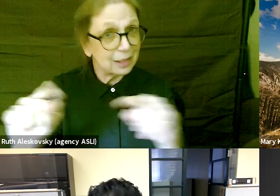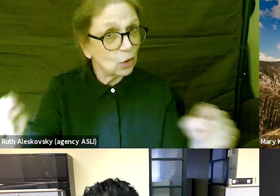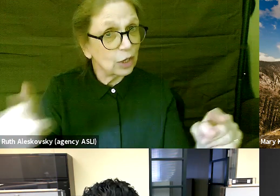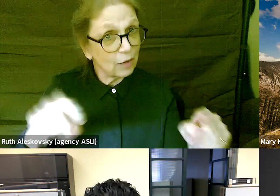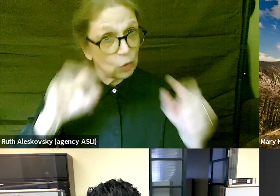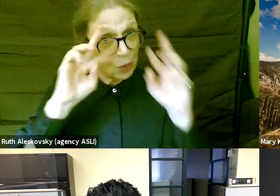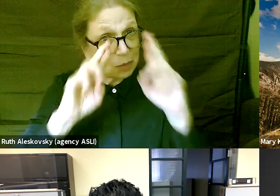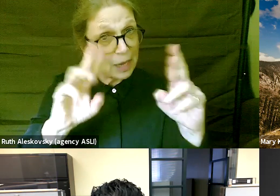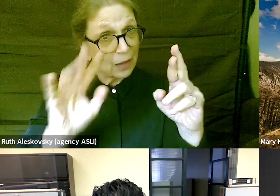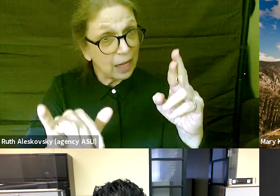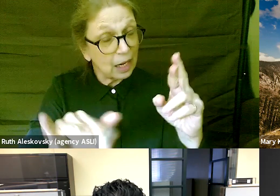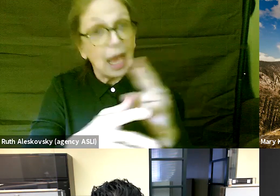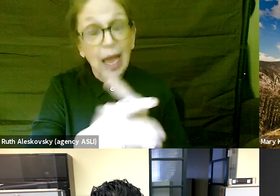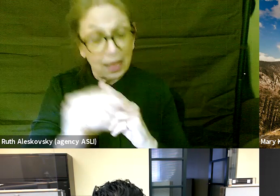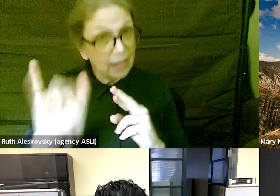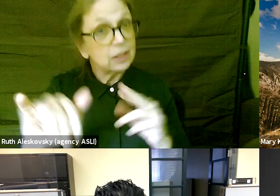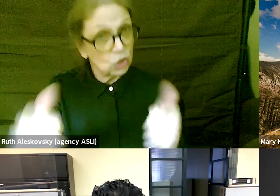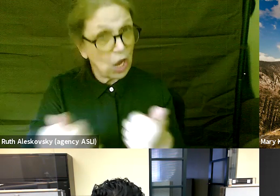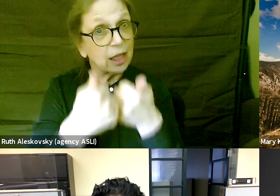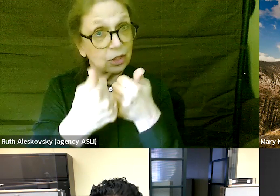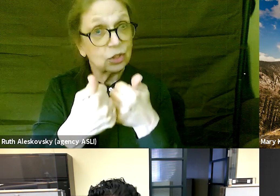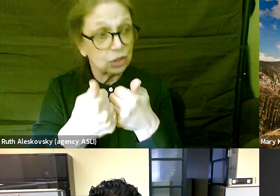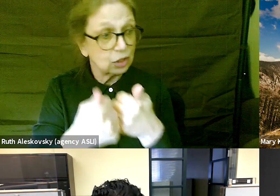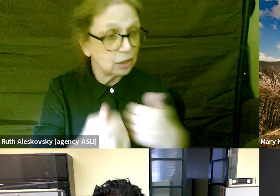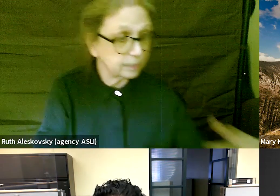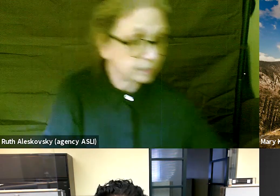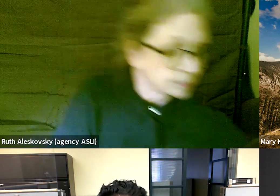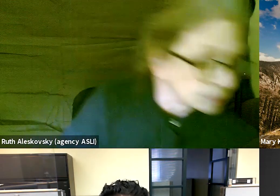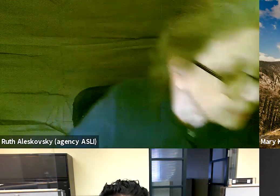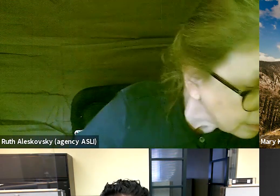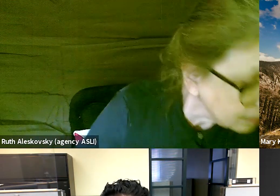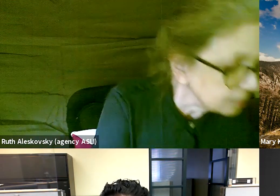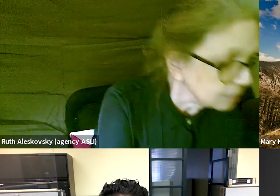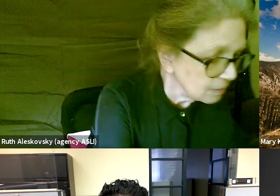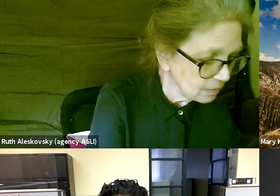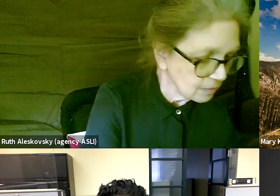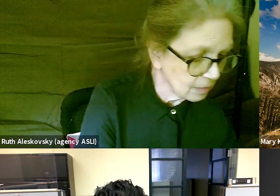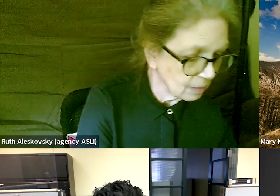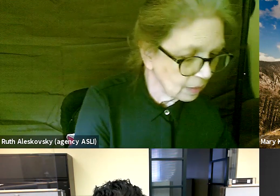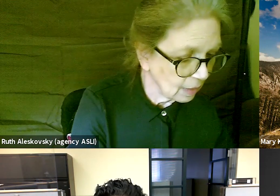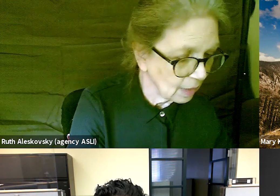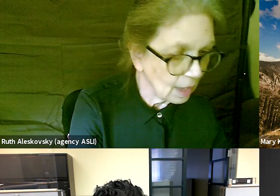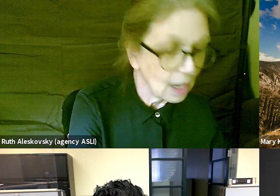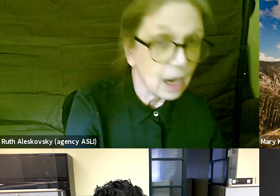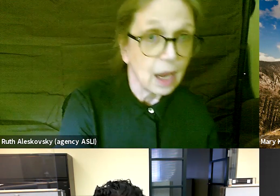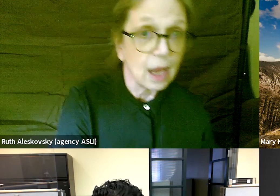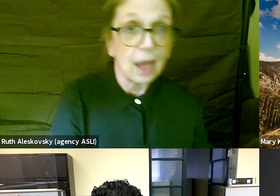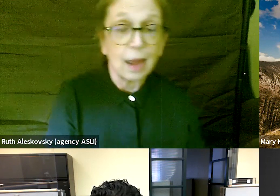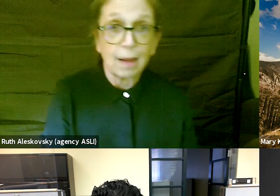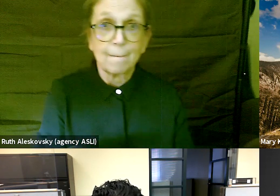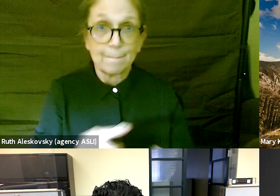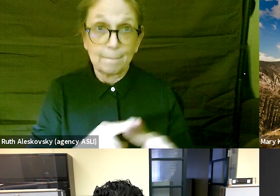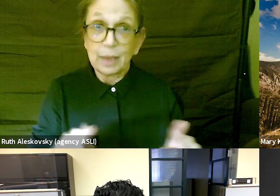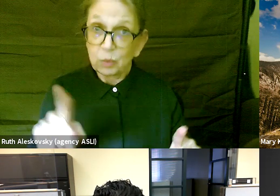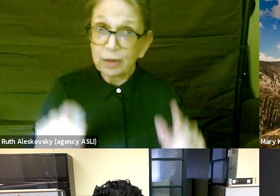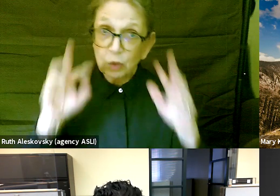and that presents a challenge in and of itself, because as a society we're just trying to get better, but we still also have to